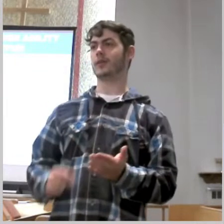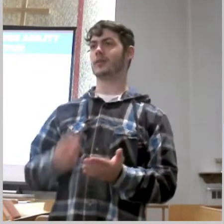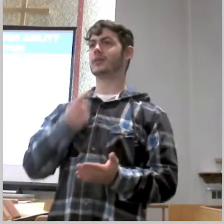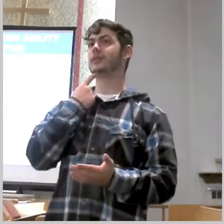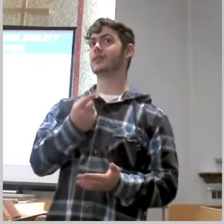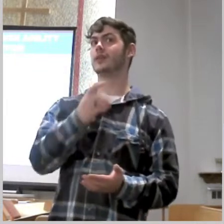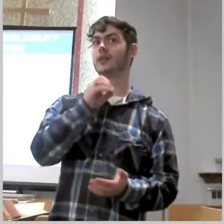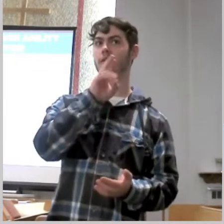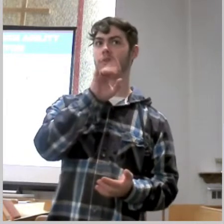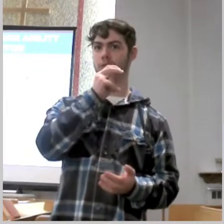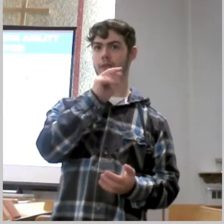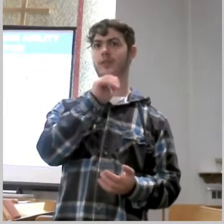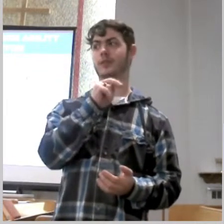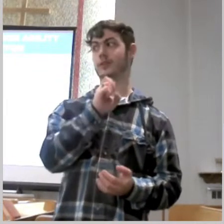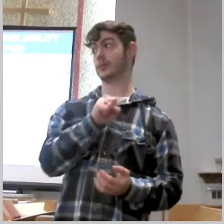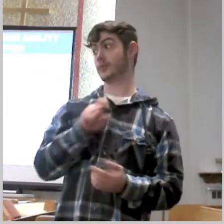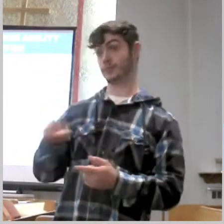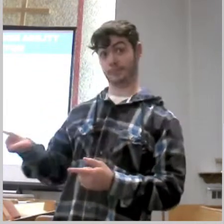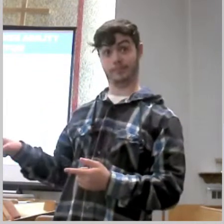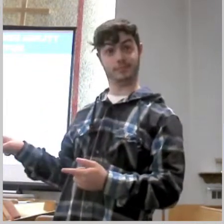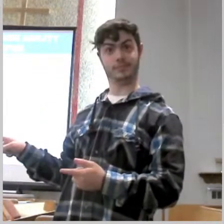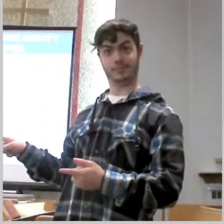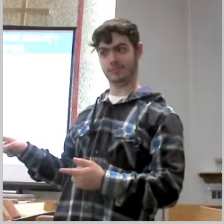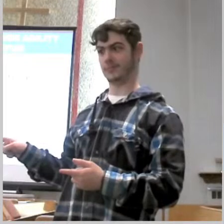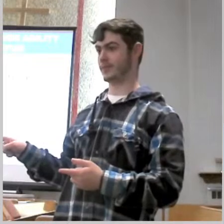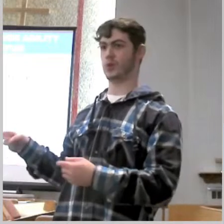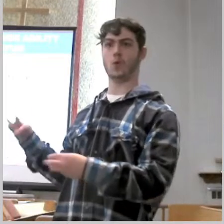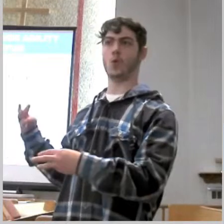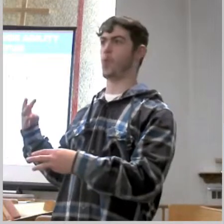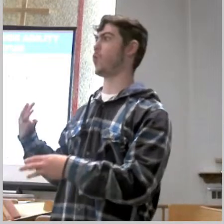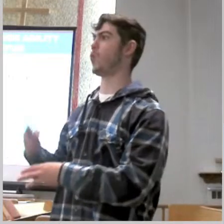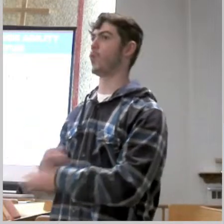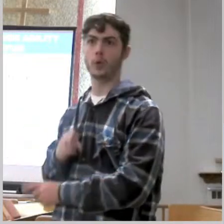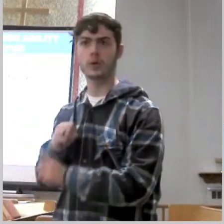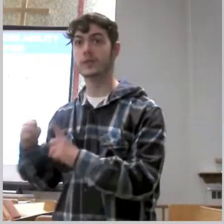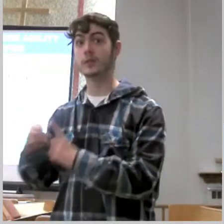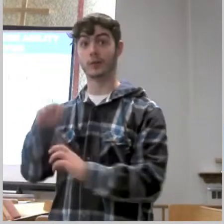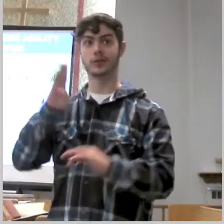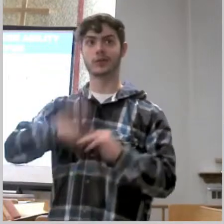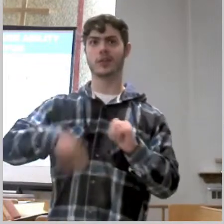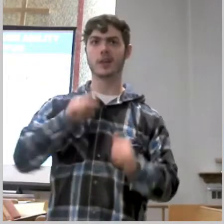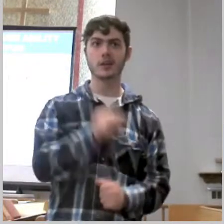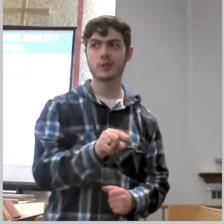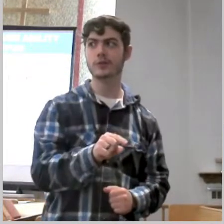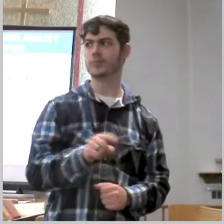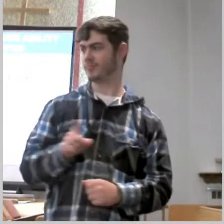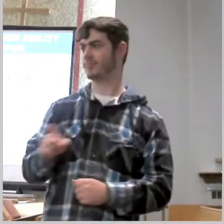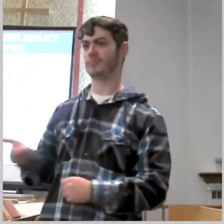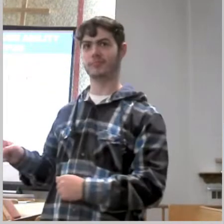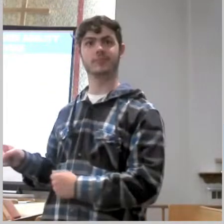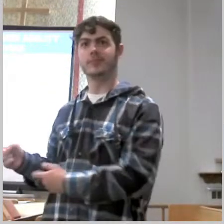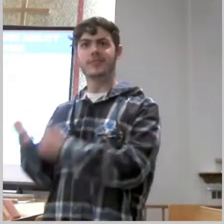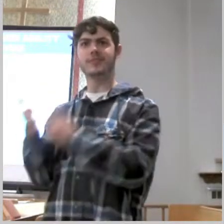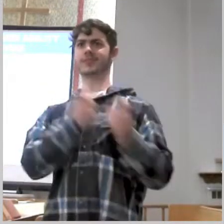guys, you know, they gave, and they're in a worse situation than you, and they already